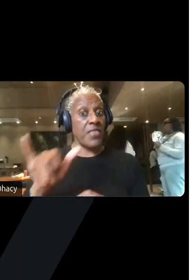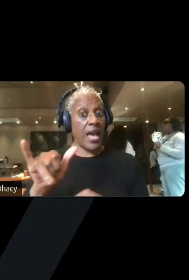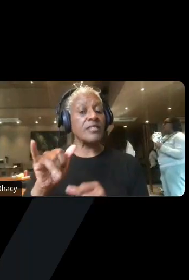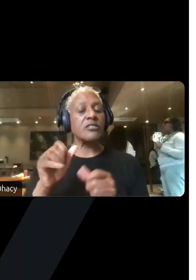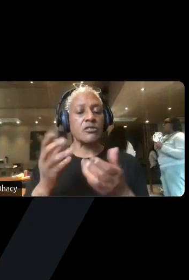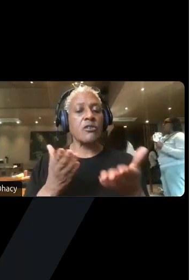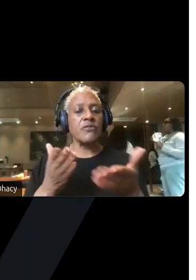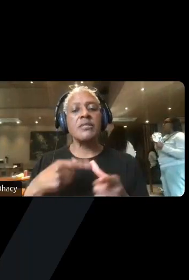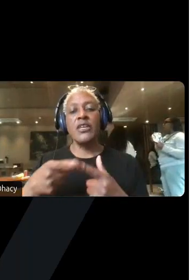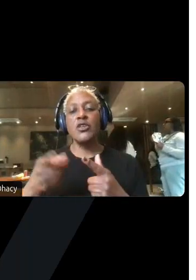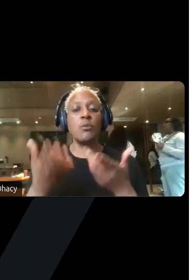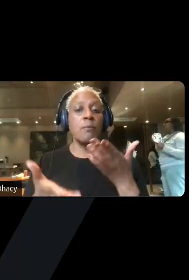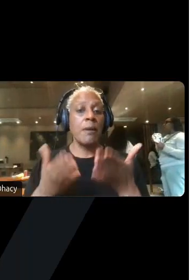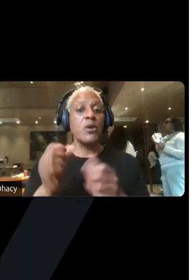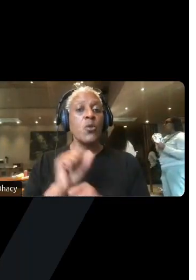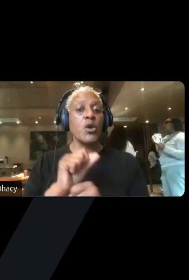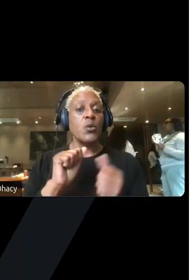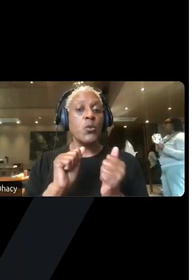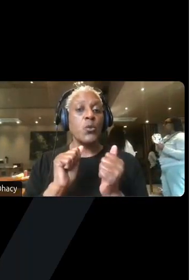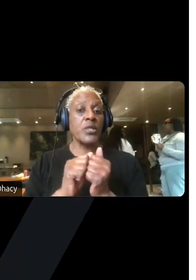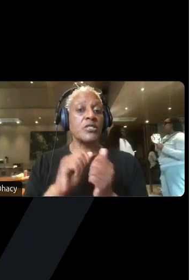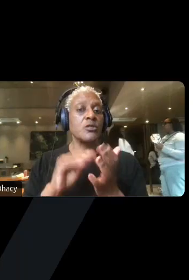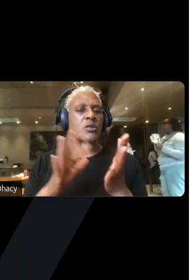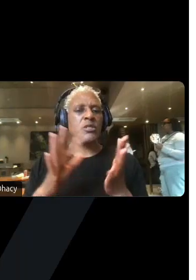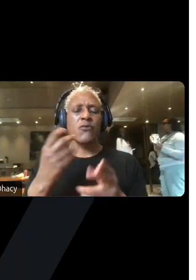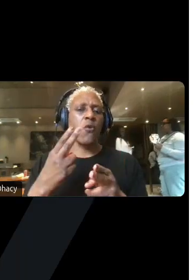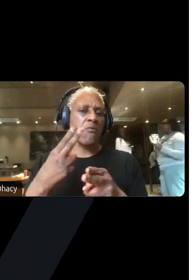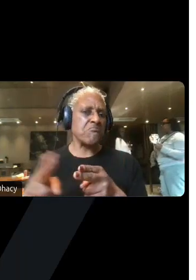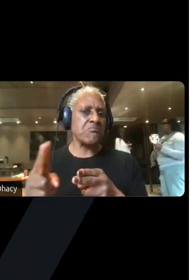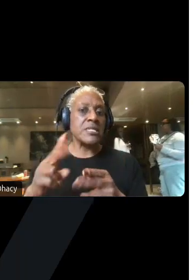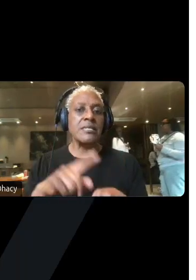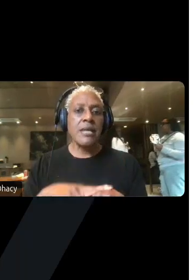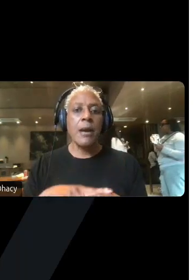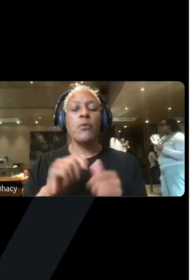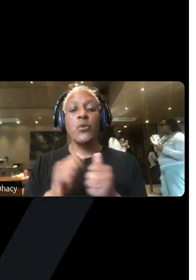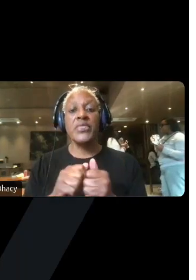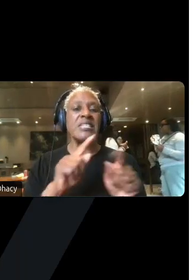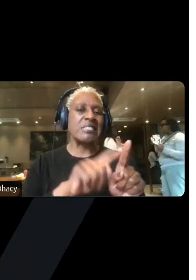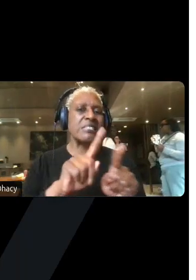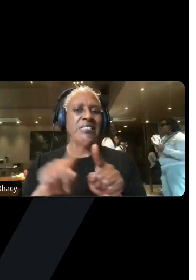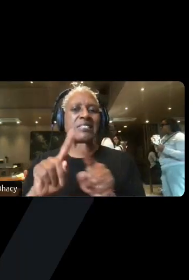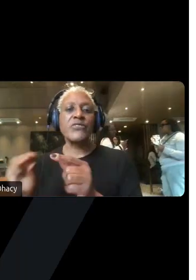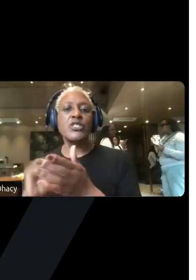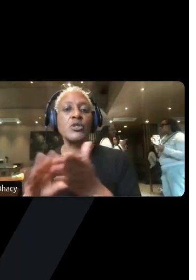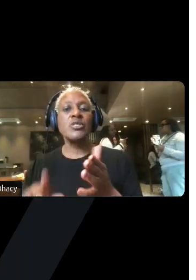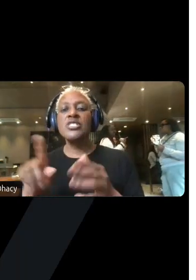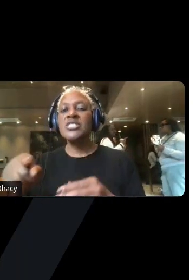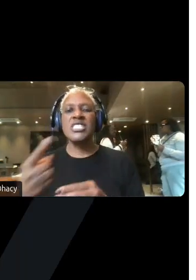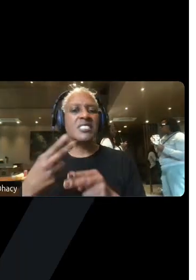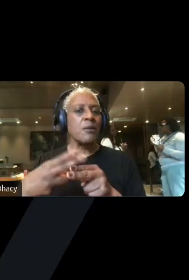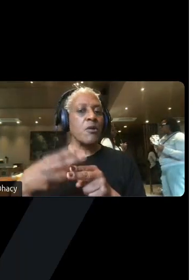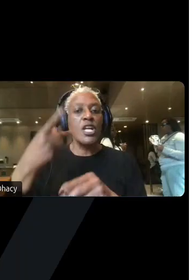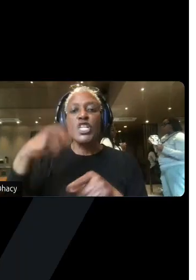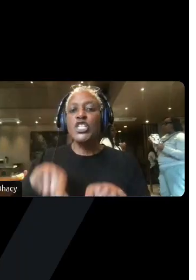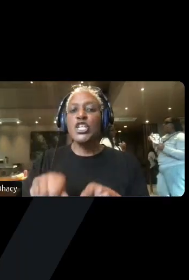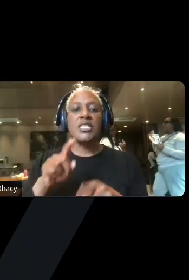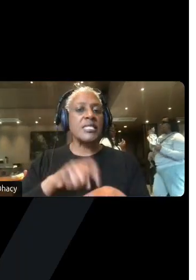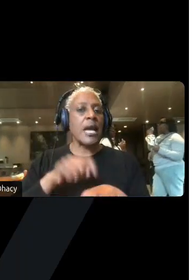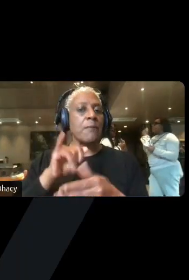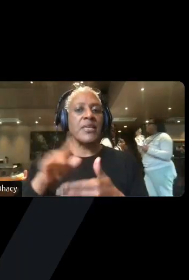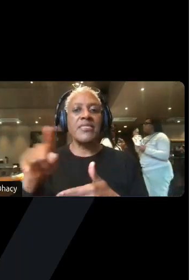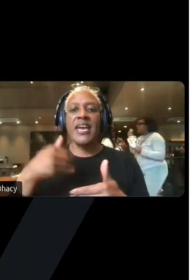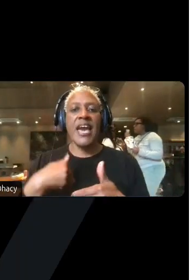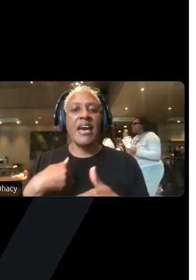be working with students for limited periods of time with many different students just during this time of need. We can go to the next slide.